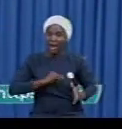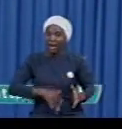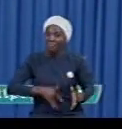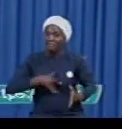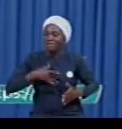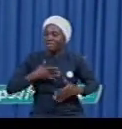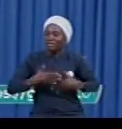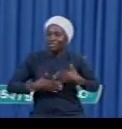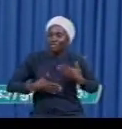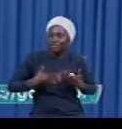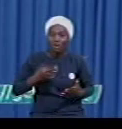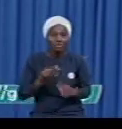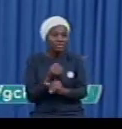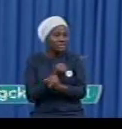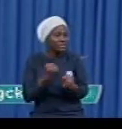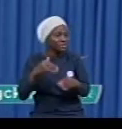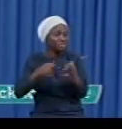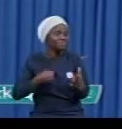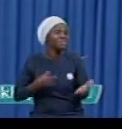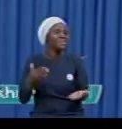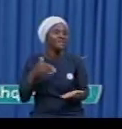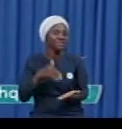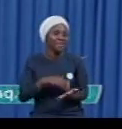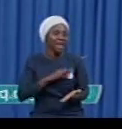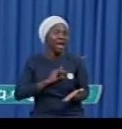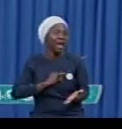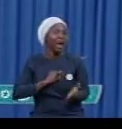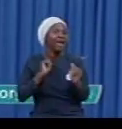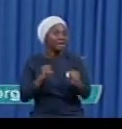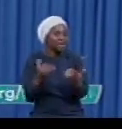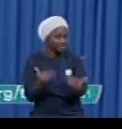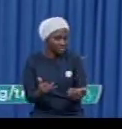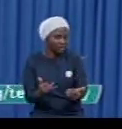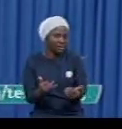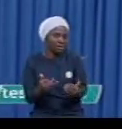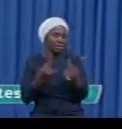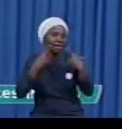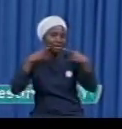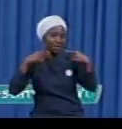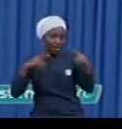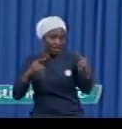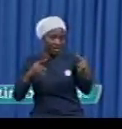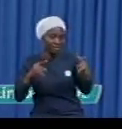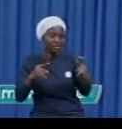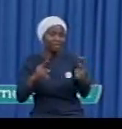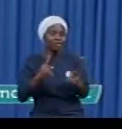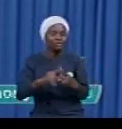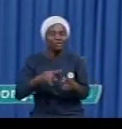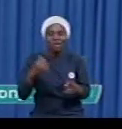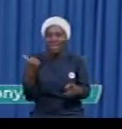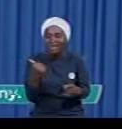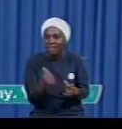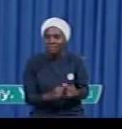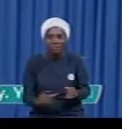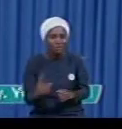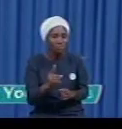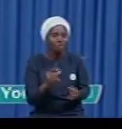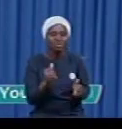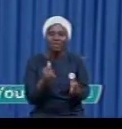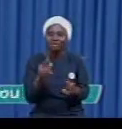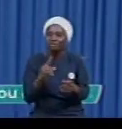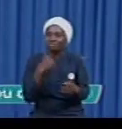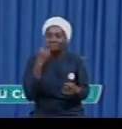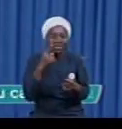salvation. I can now share it to anyone. I can tell it to everyone. I can tell it to the world that God